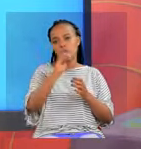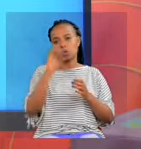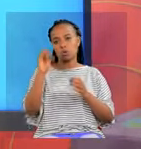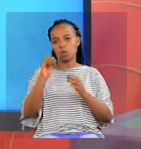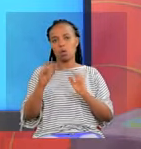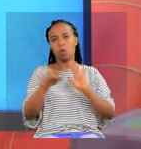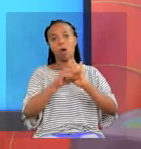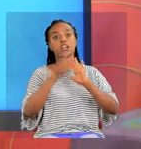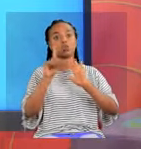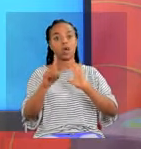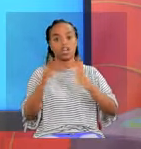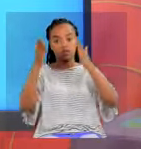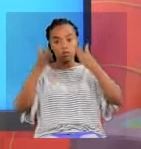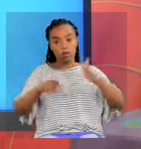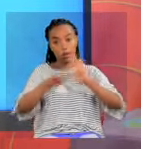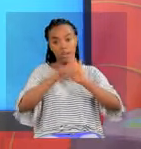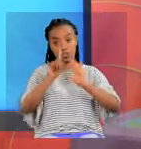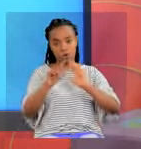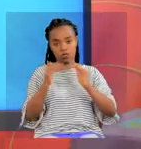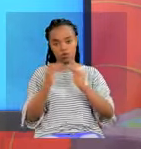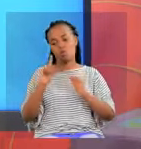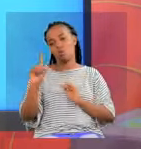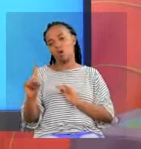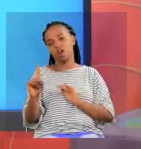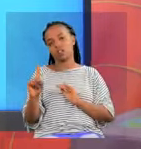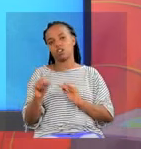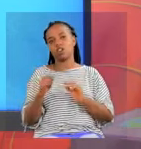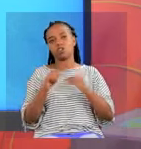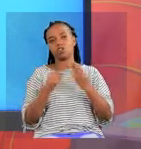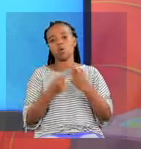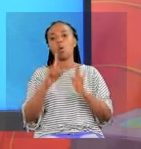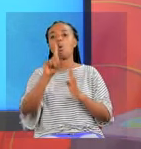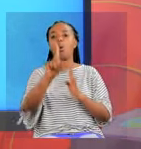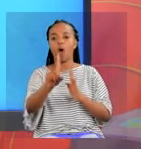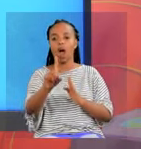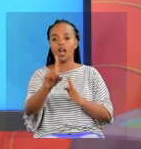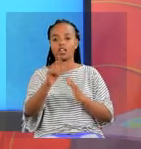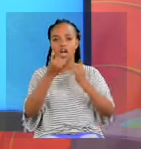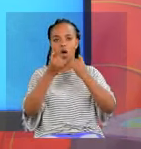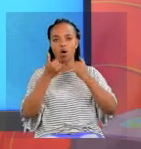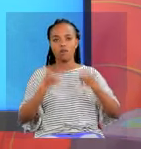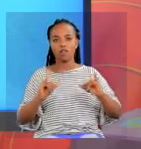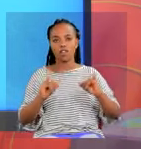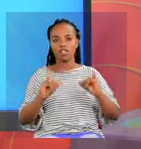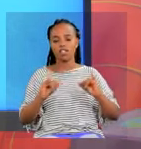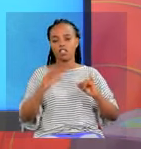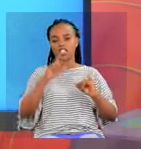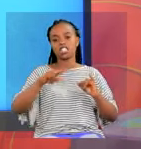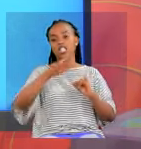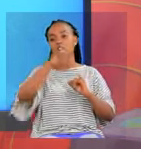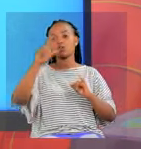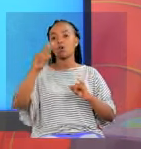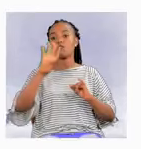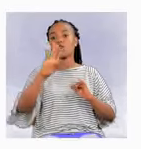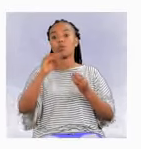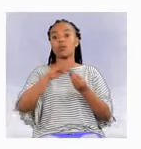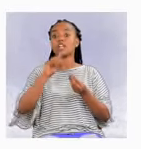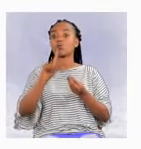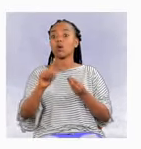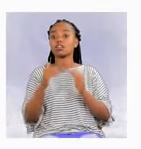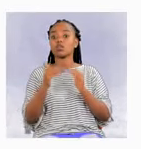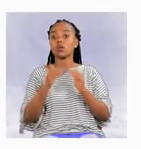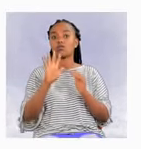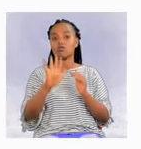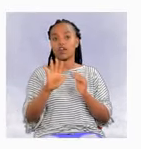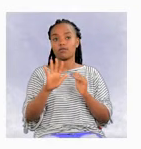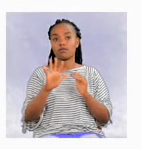minus 1, absolute value of minus 1 it is 1. So you have 1 over the square root of 4 plus 1 is